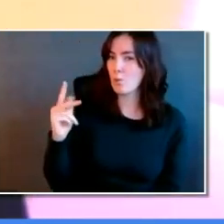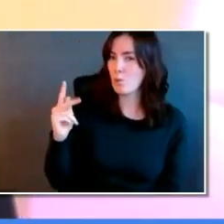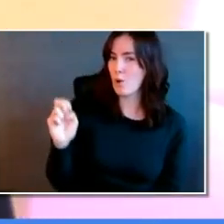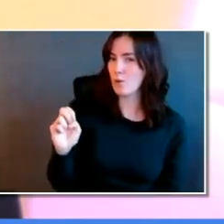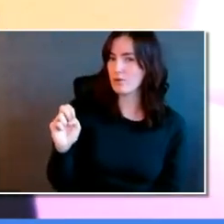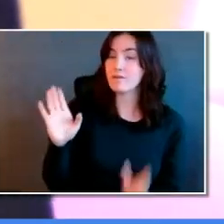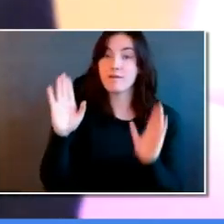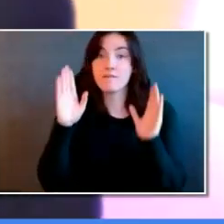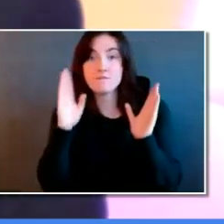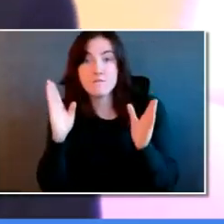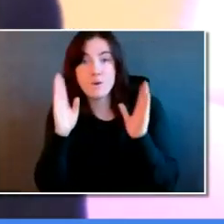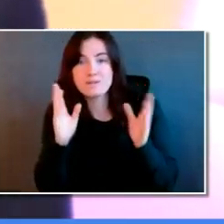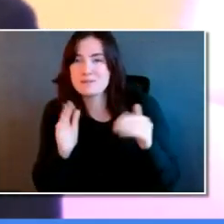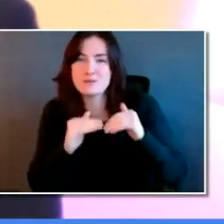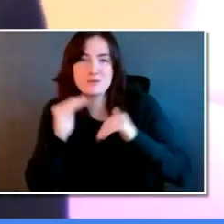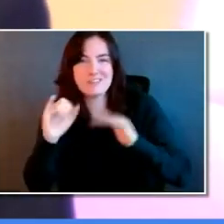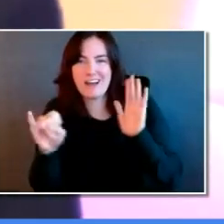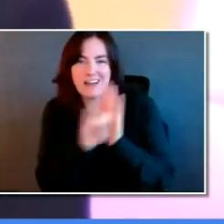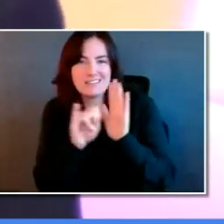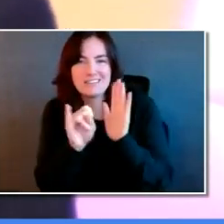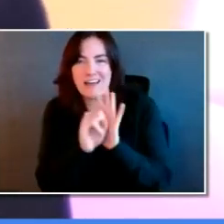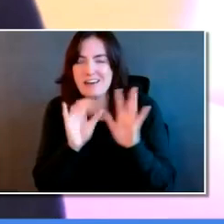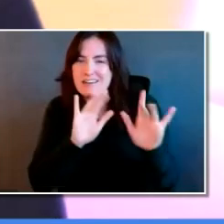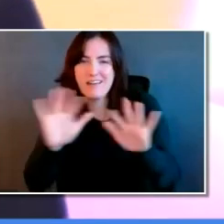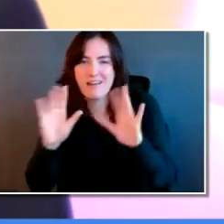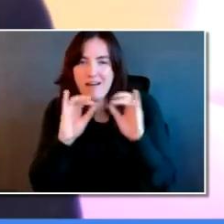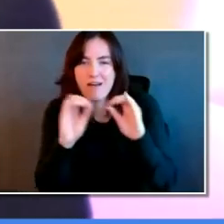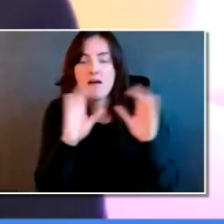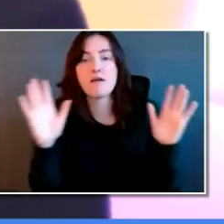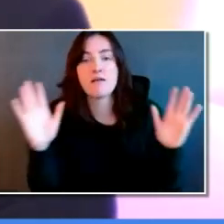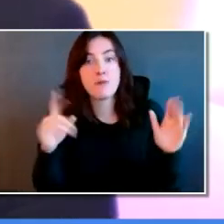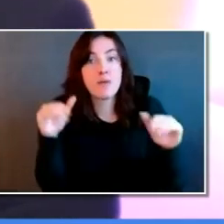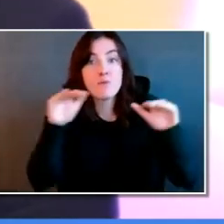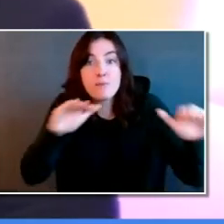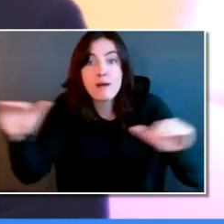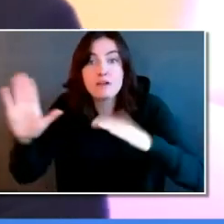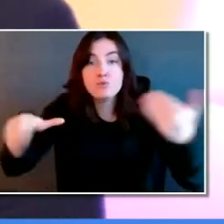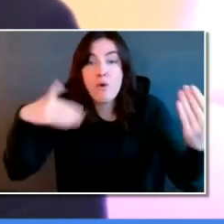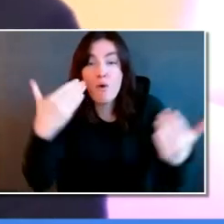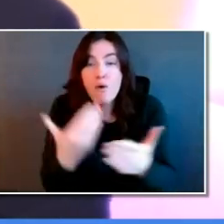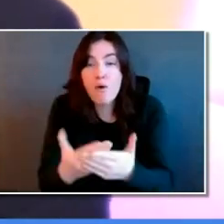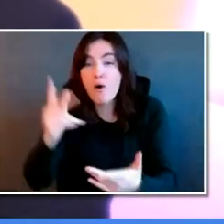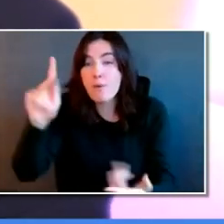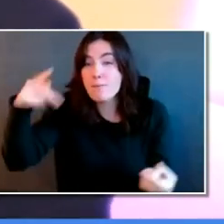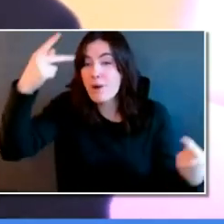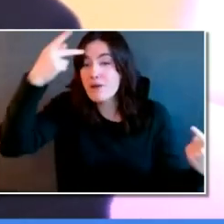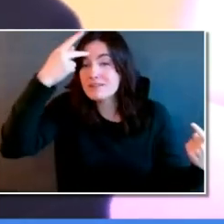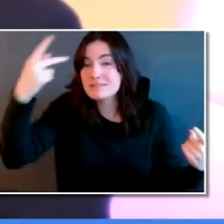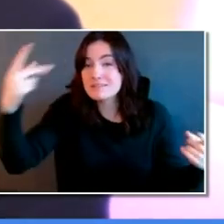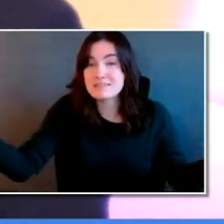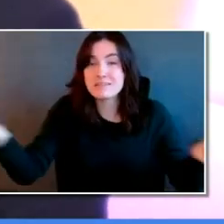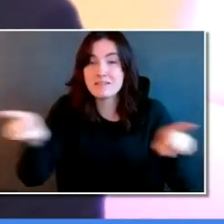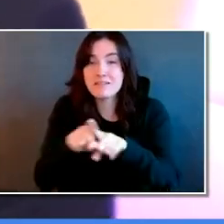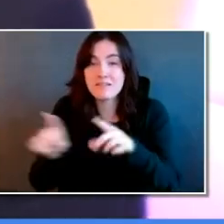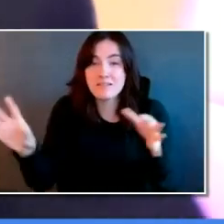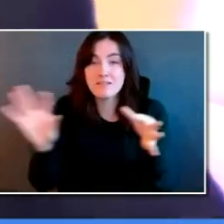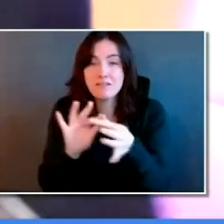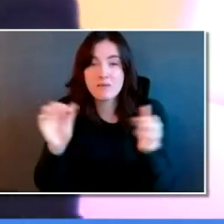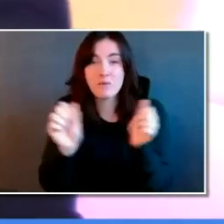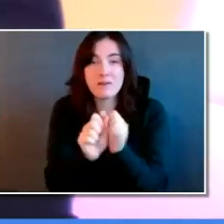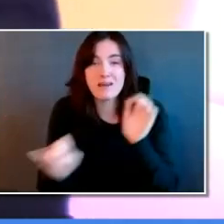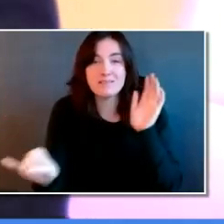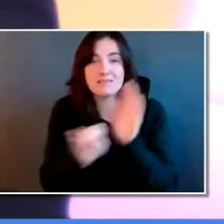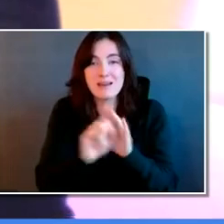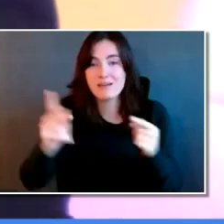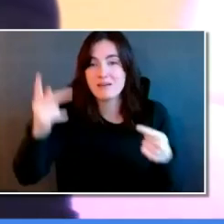identity politics. I beg to remind you, all politics is identity politics. If I appeal